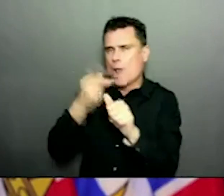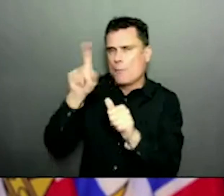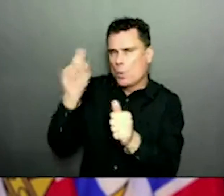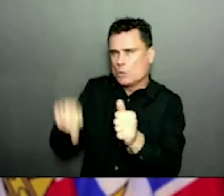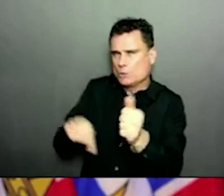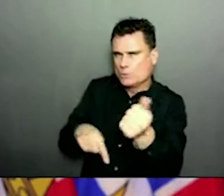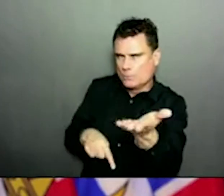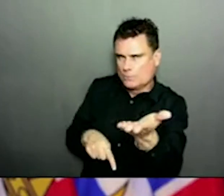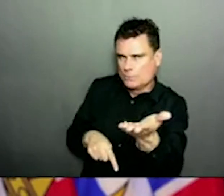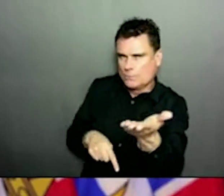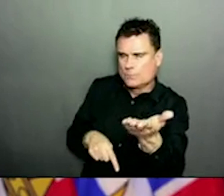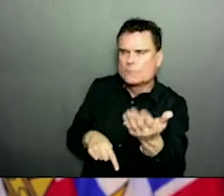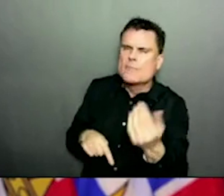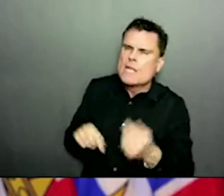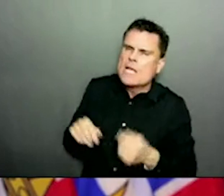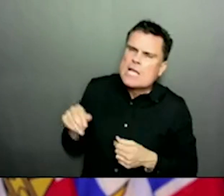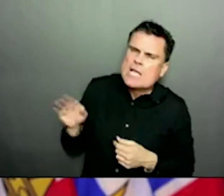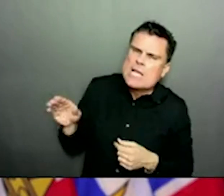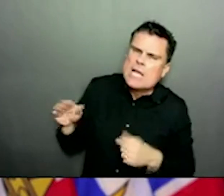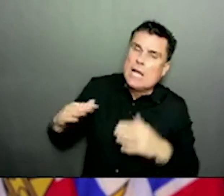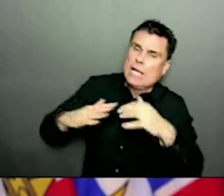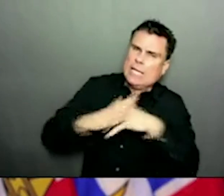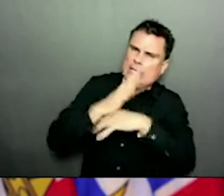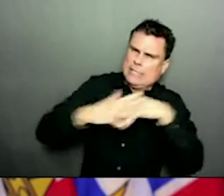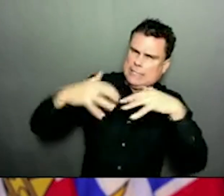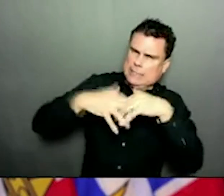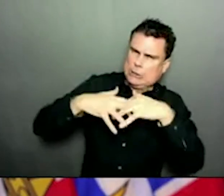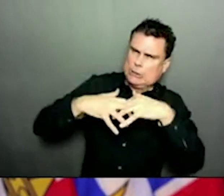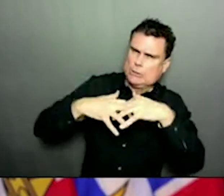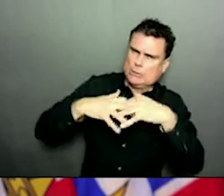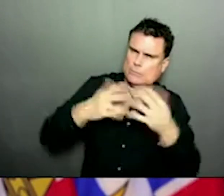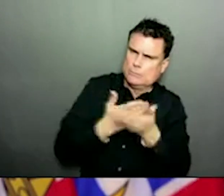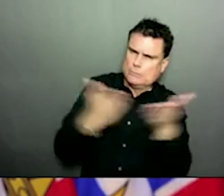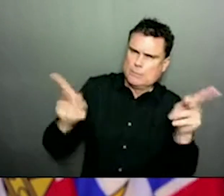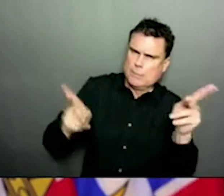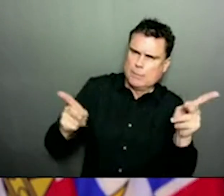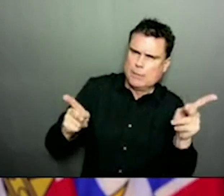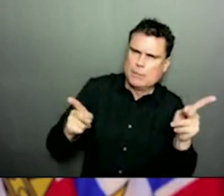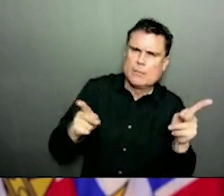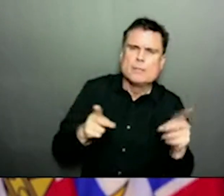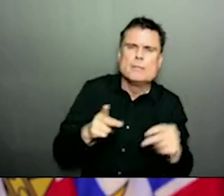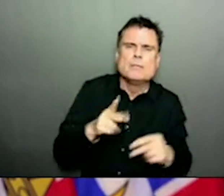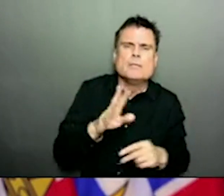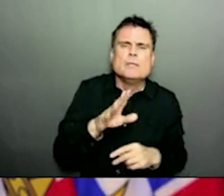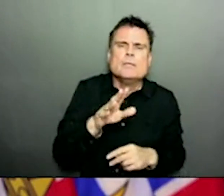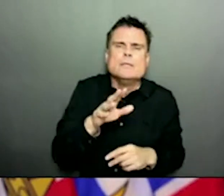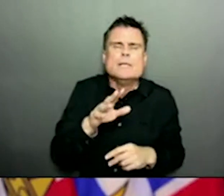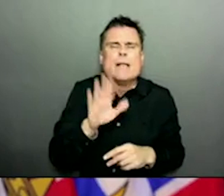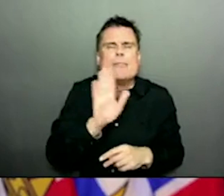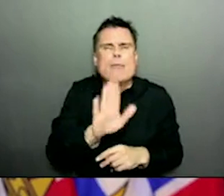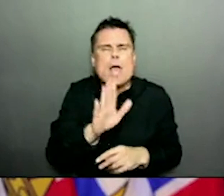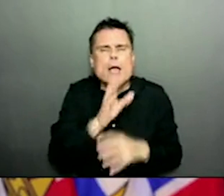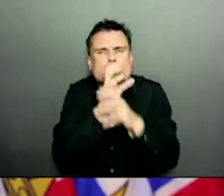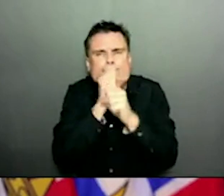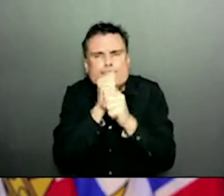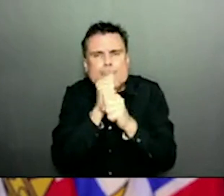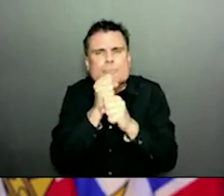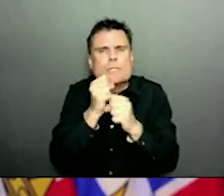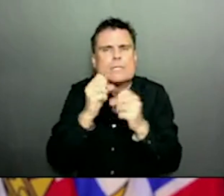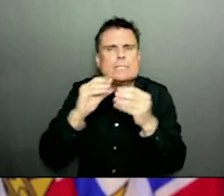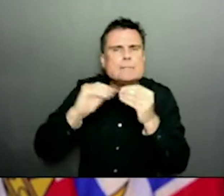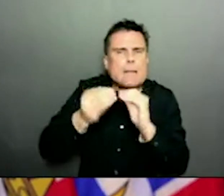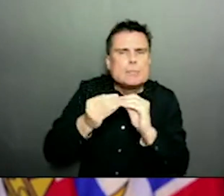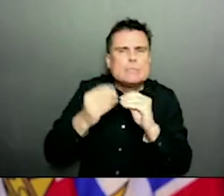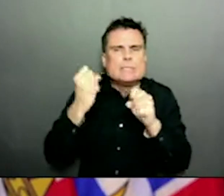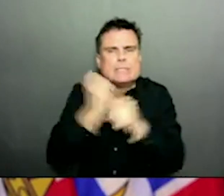still significant concerns from First Nations community about not having specific COVID data for their communities.